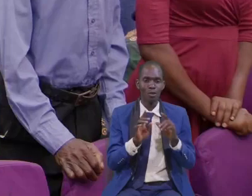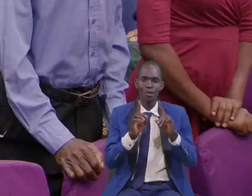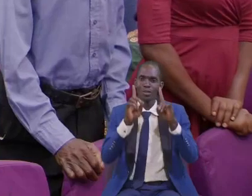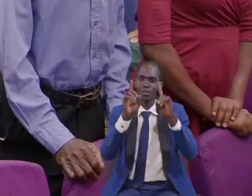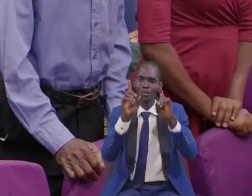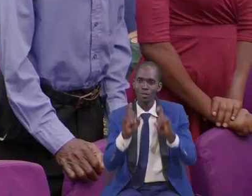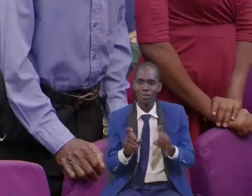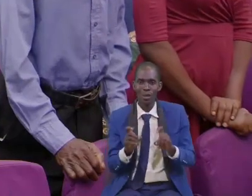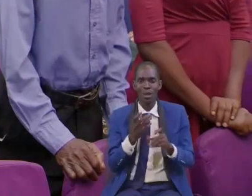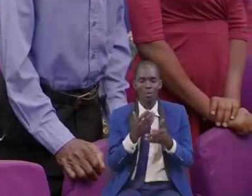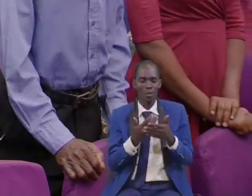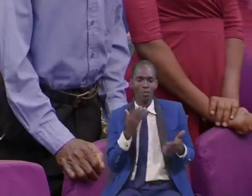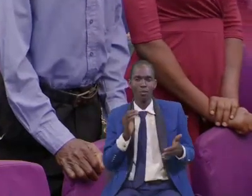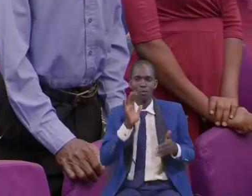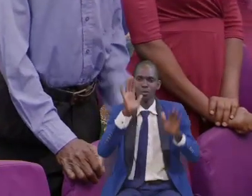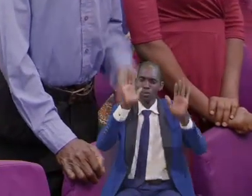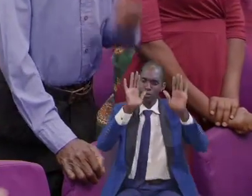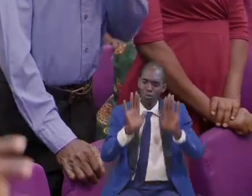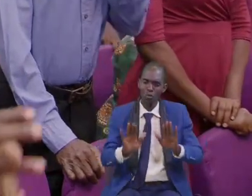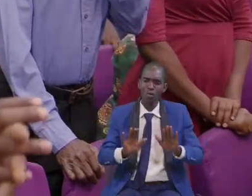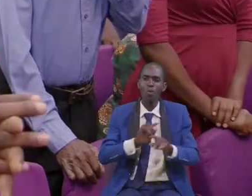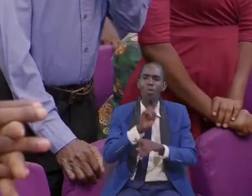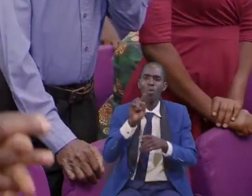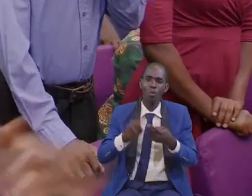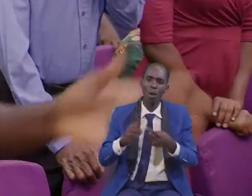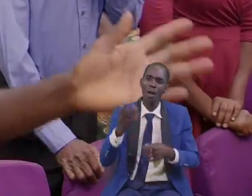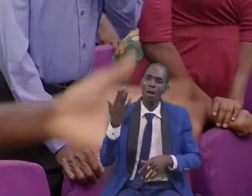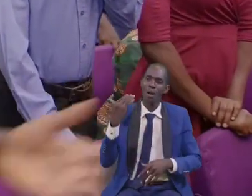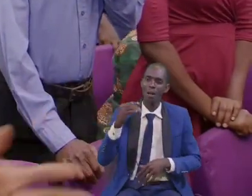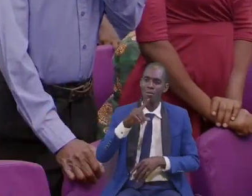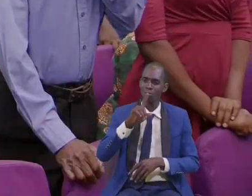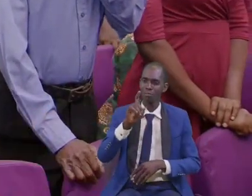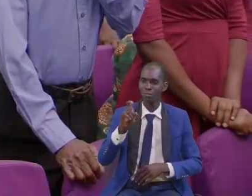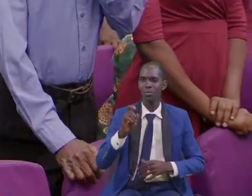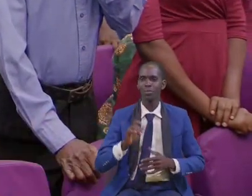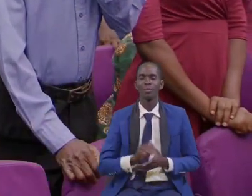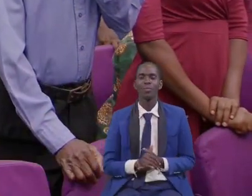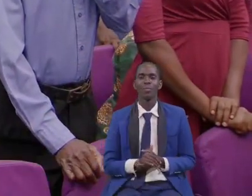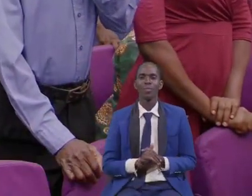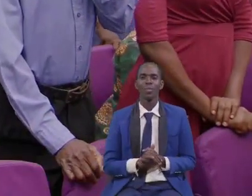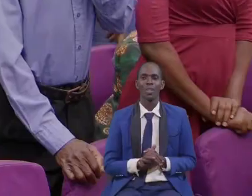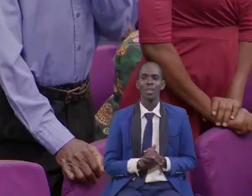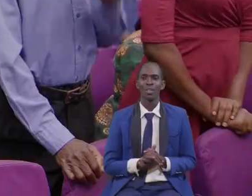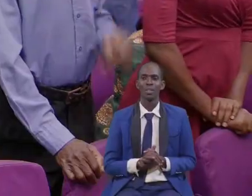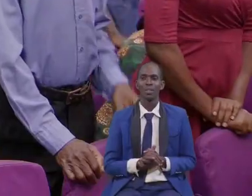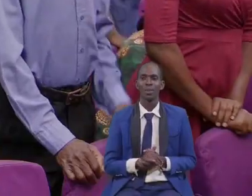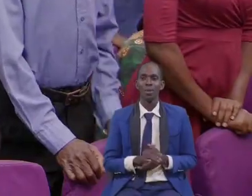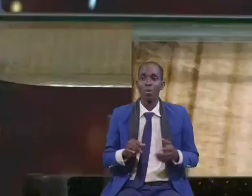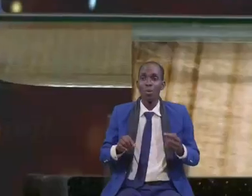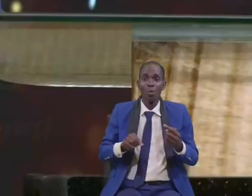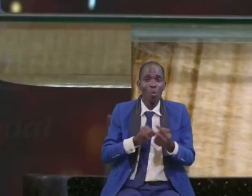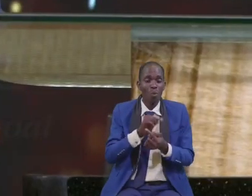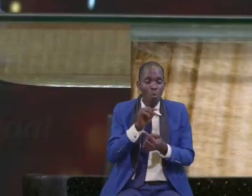and tribulation? When last